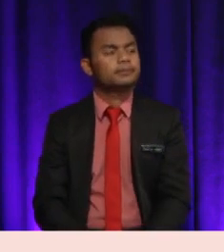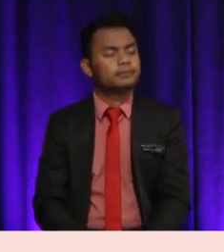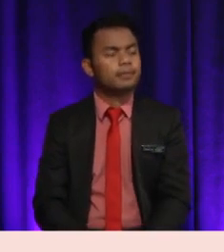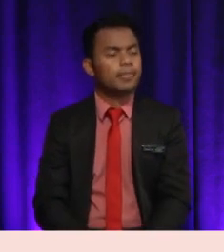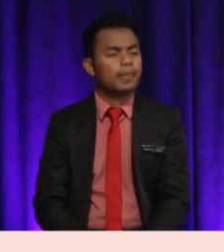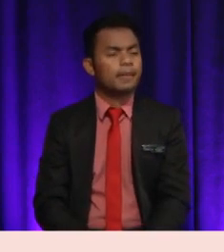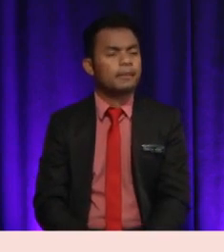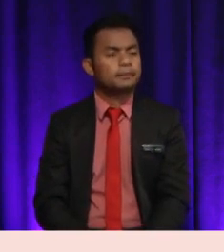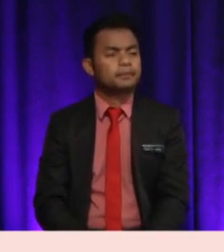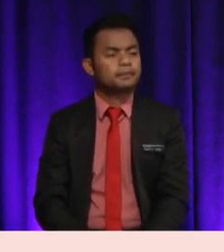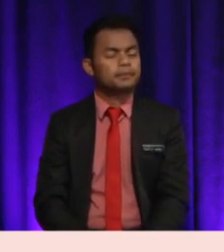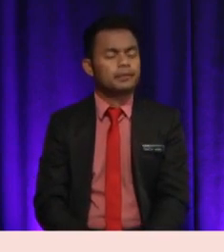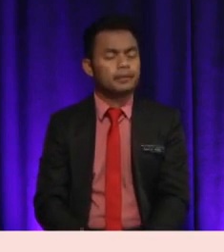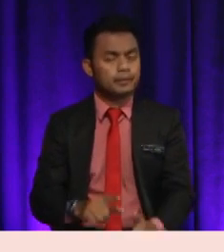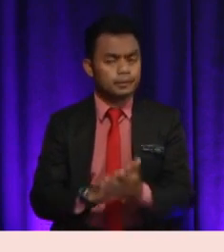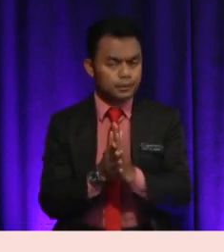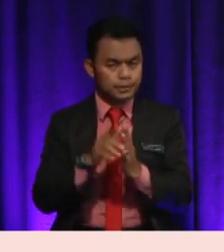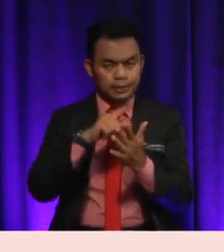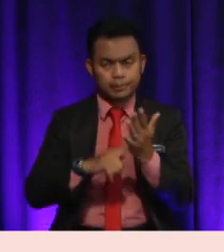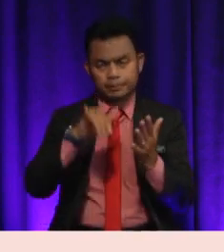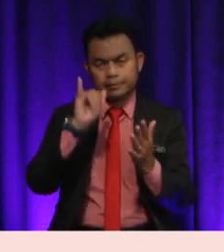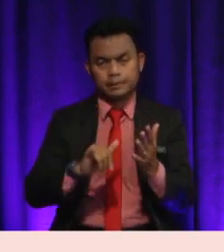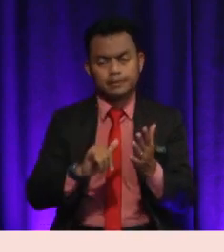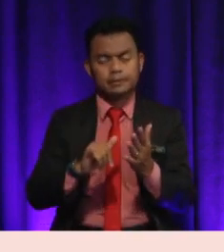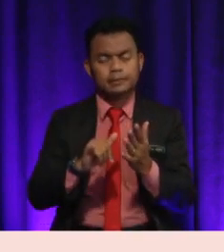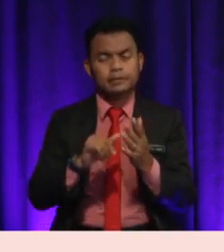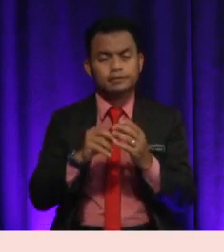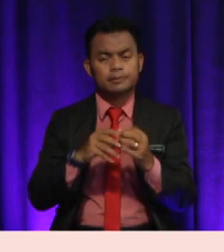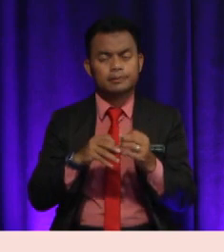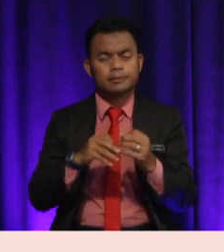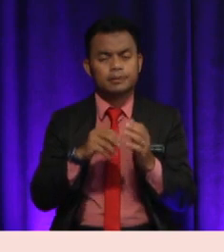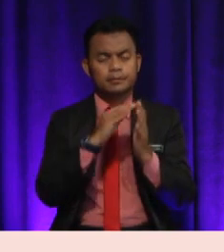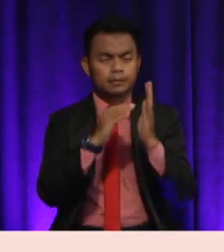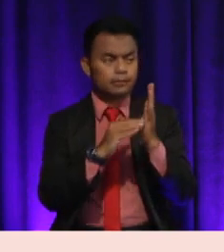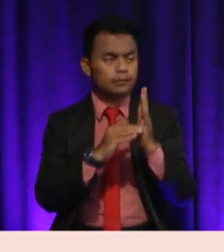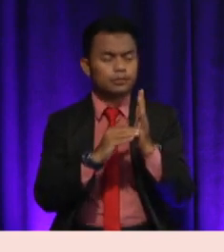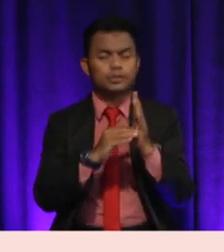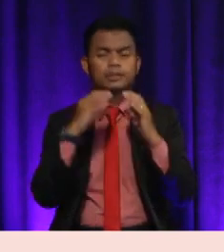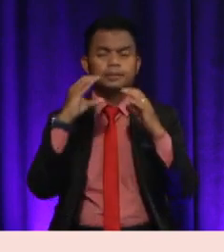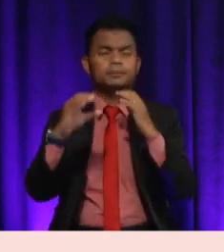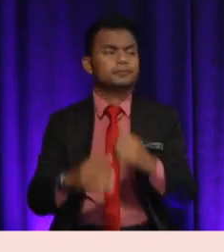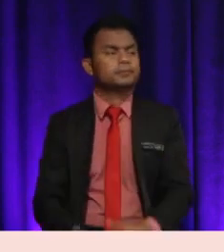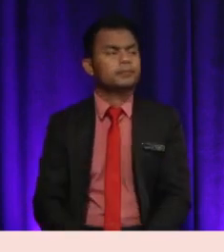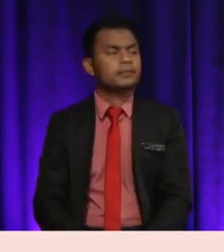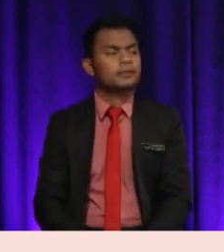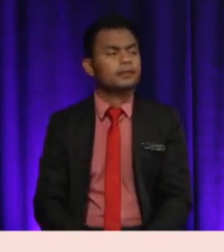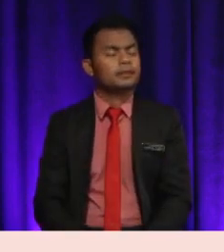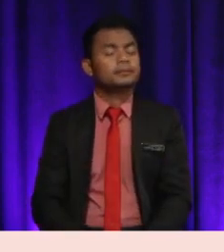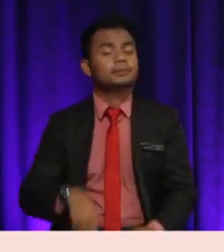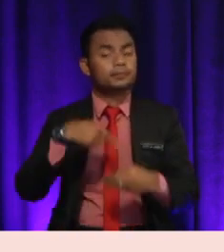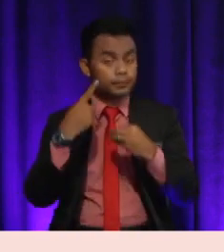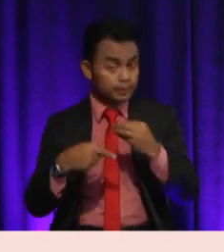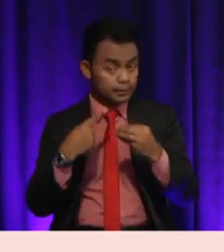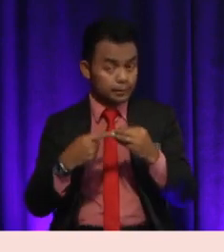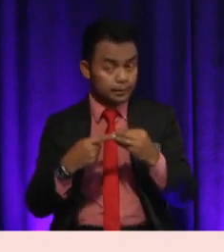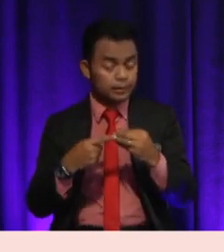thank you, Arif. So what's the two paragraphs talking about, Arif? So the paragraph is about the type of